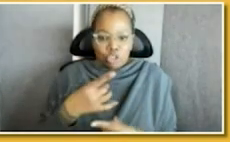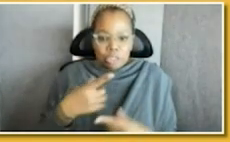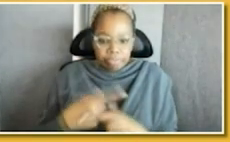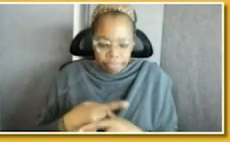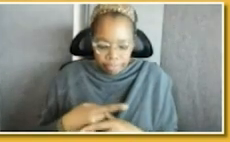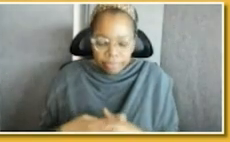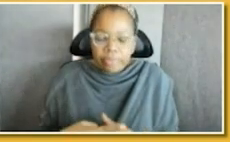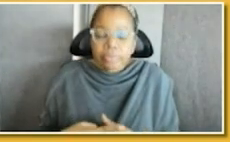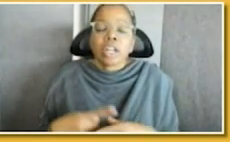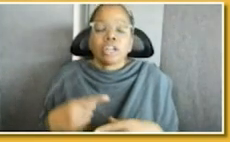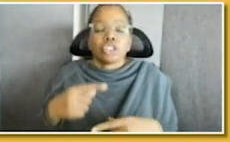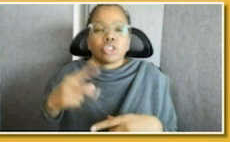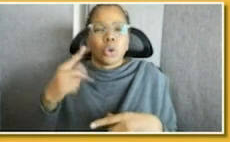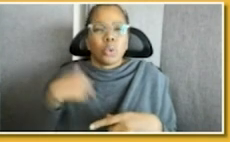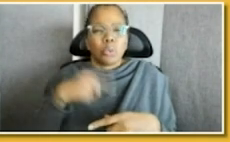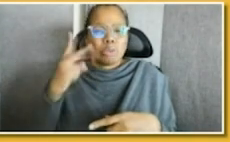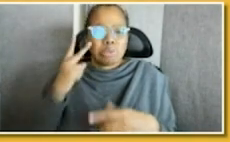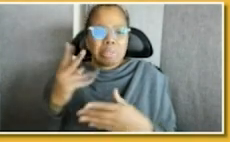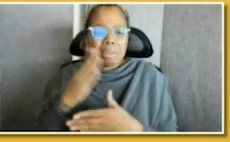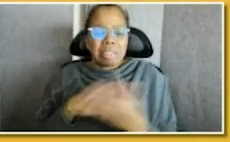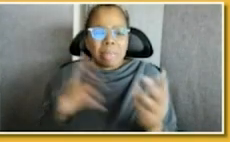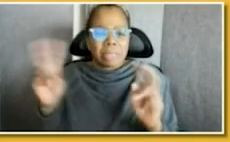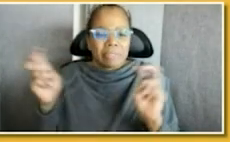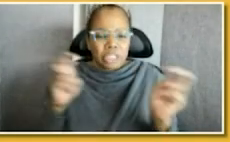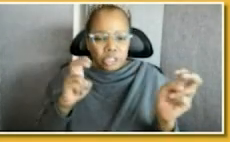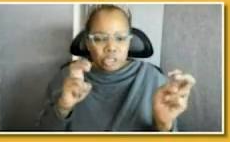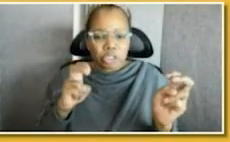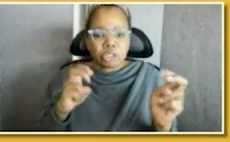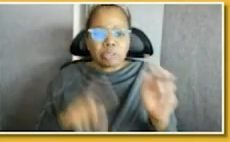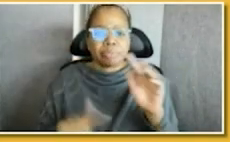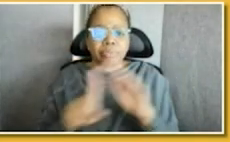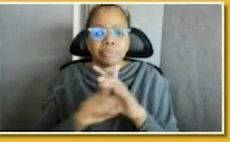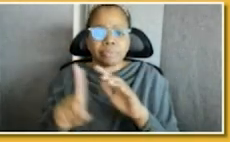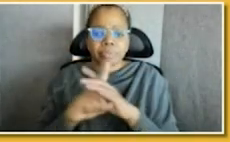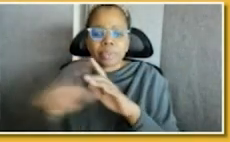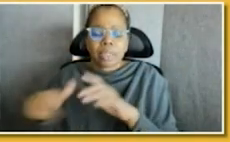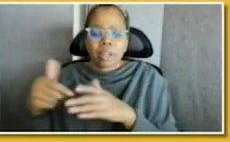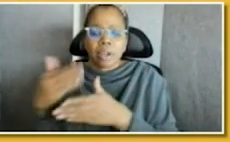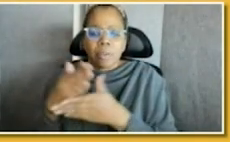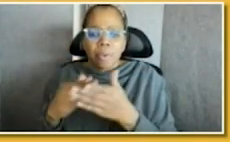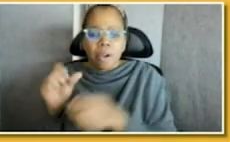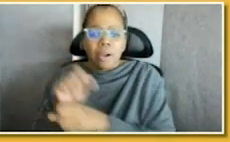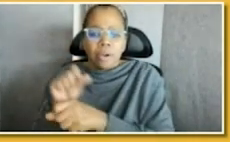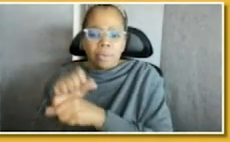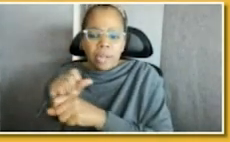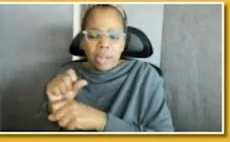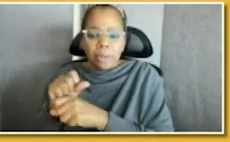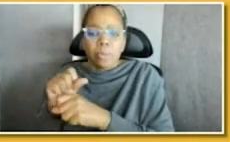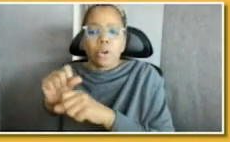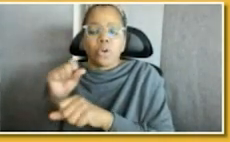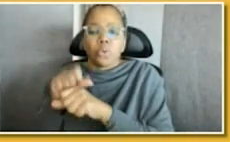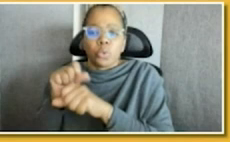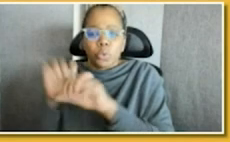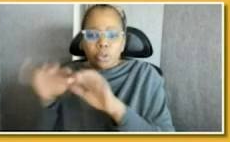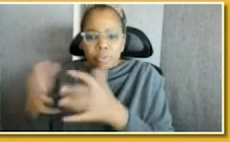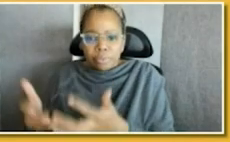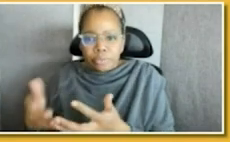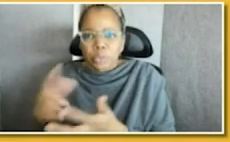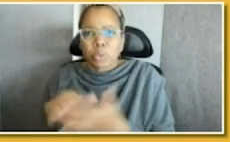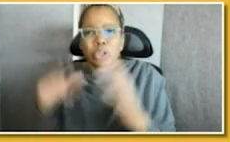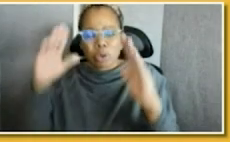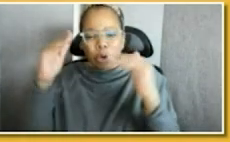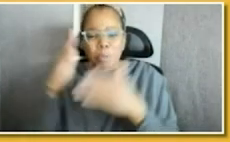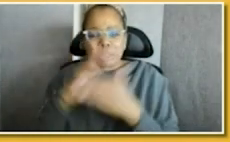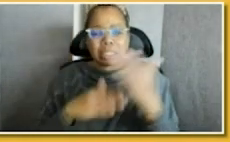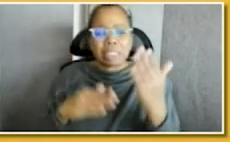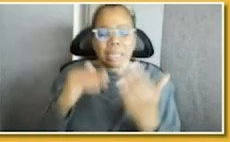some of these issues mirrored in other parts of the labor workforce, what do you hope are some of the lessons from the struggles of